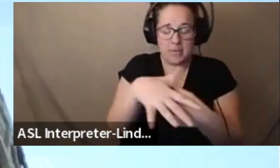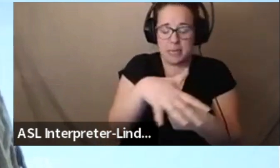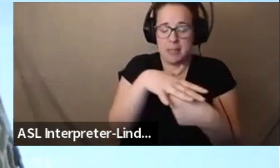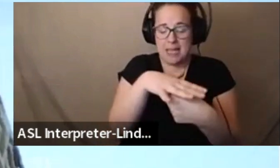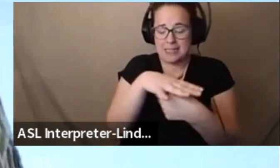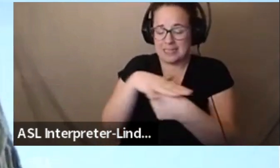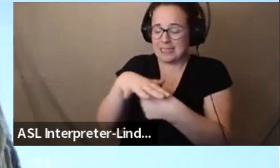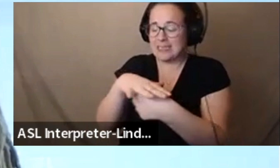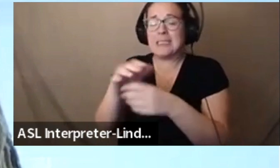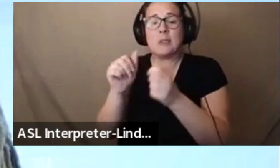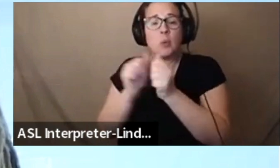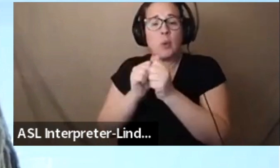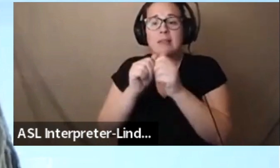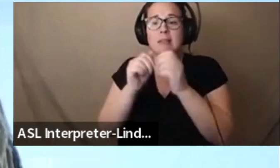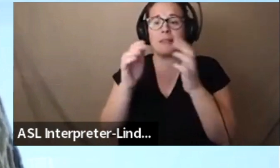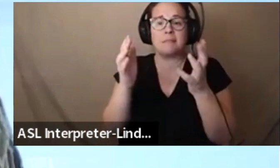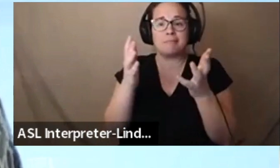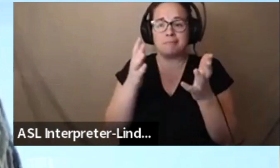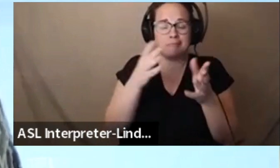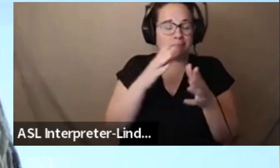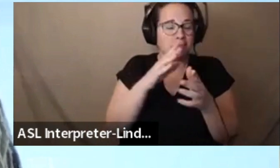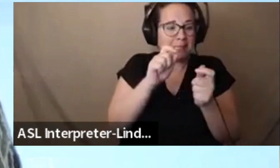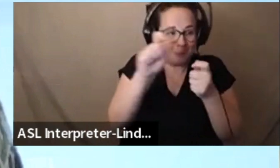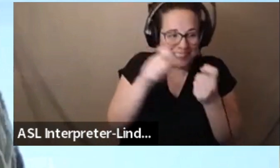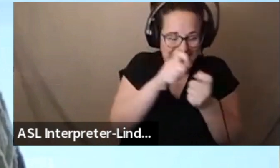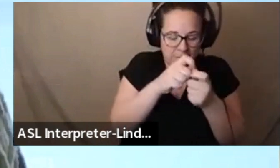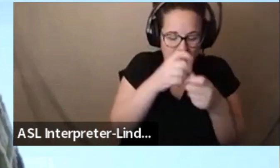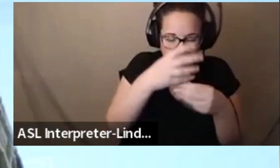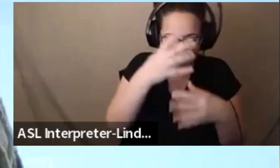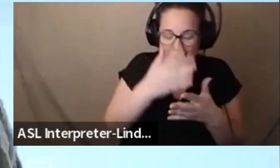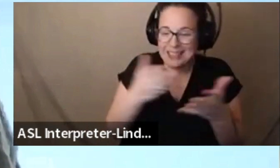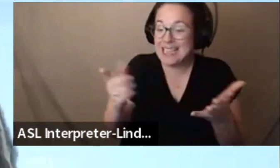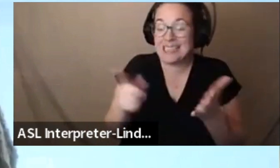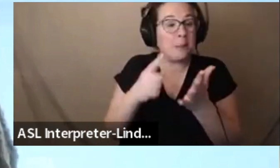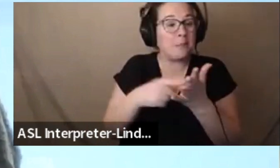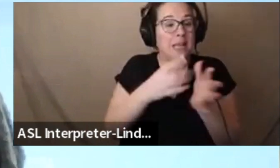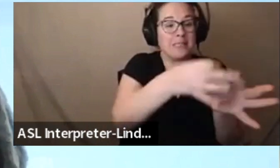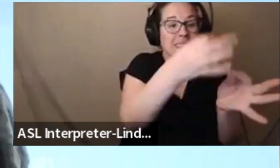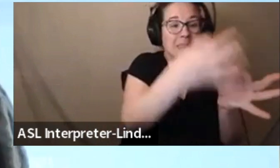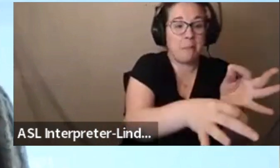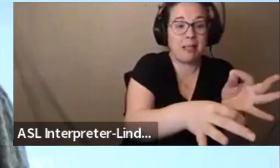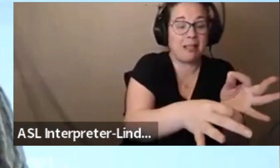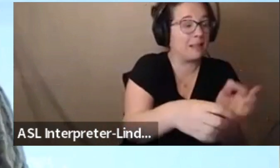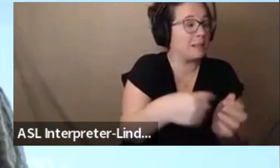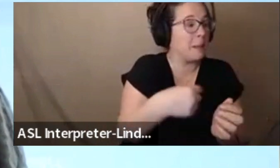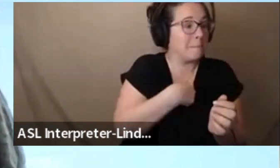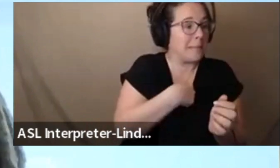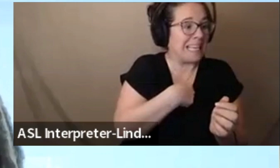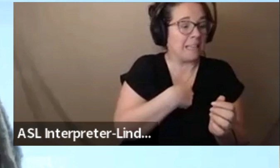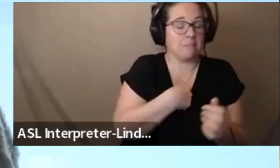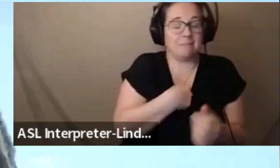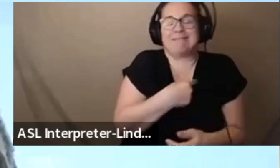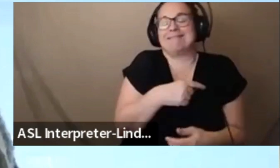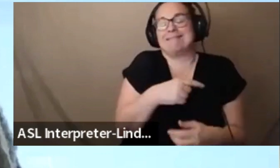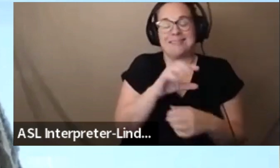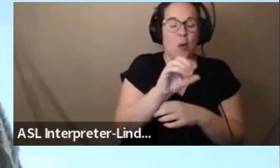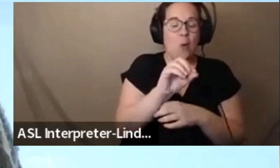with you and set you free to do it any way that you want to do it. If you have any